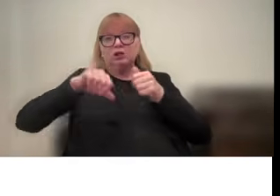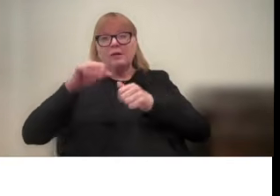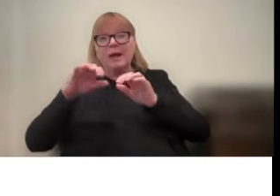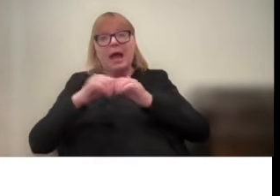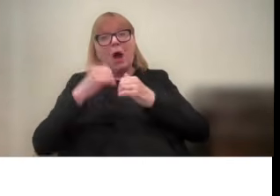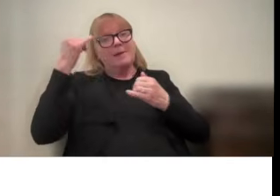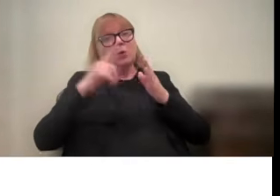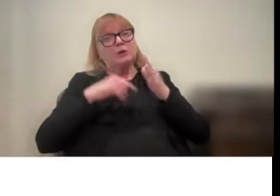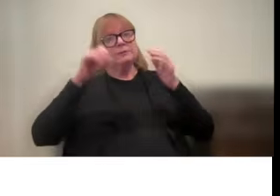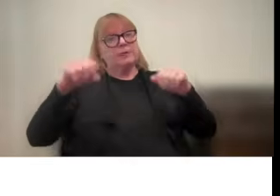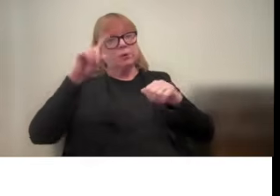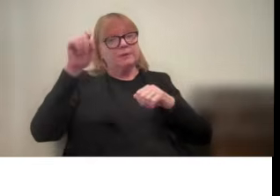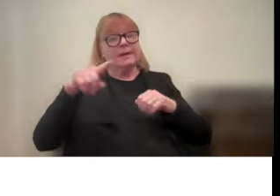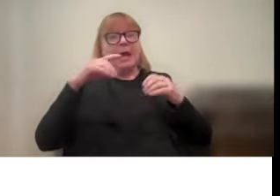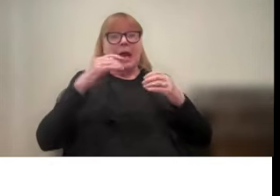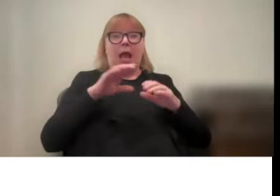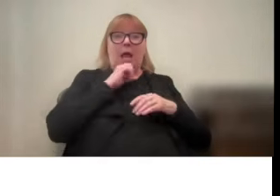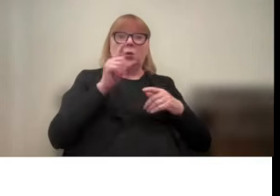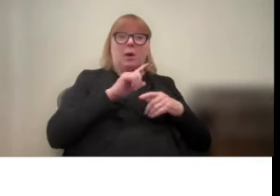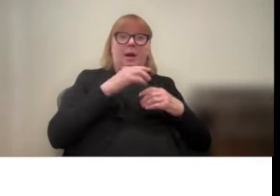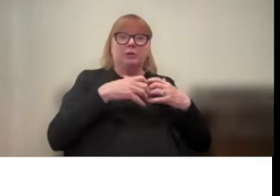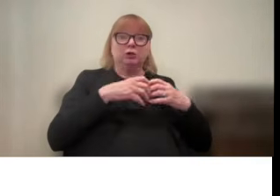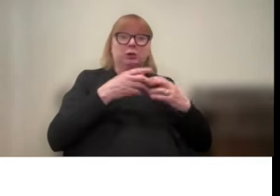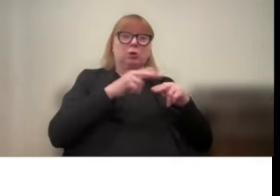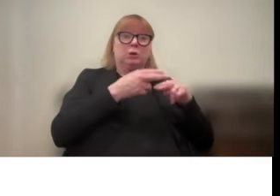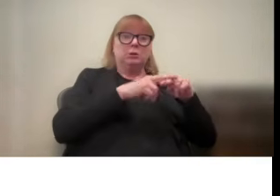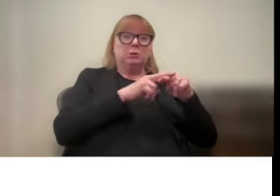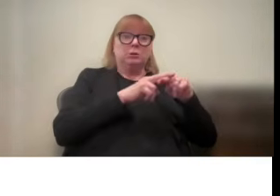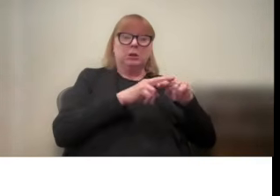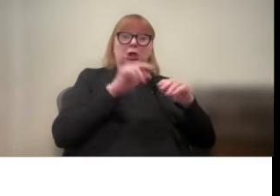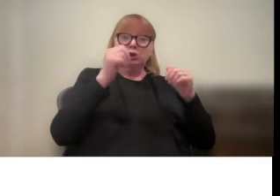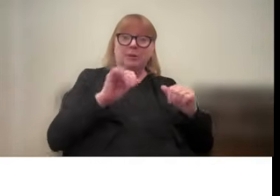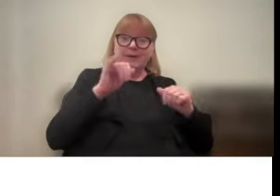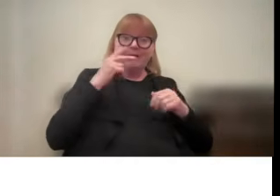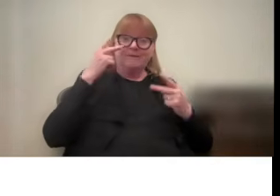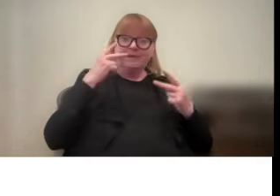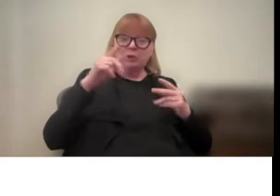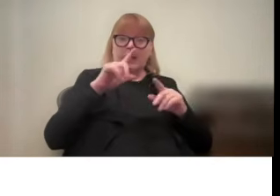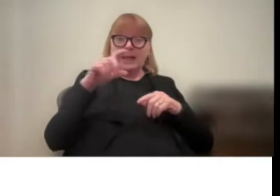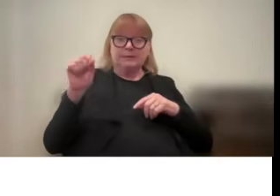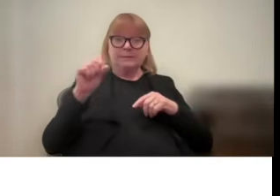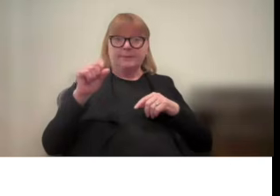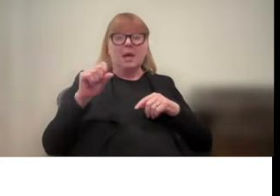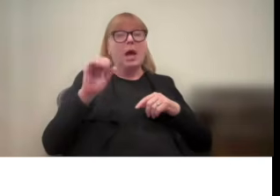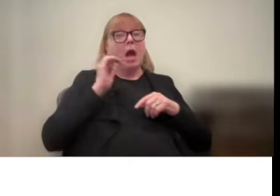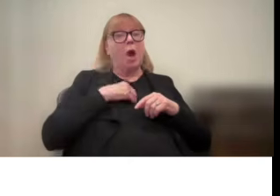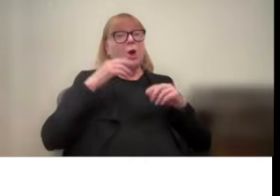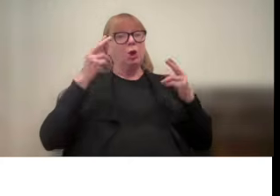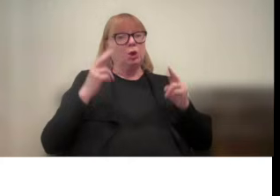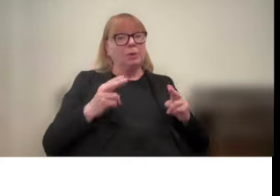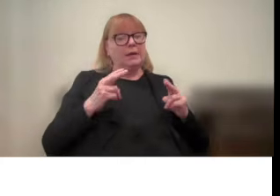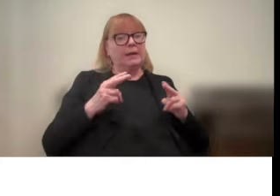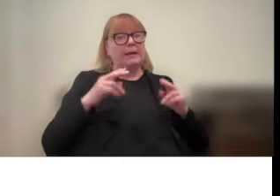what's possible. In an age when machines are increasingly shaping that visual landscape, our human capacity